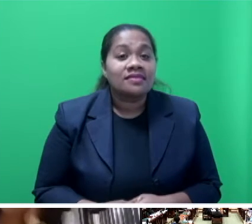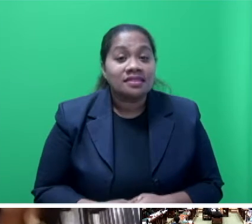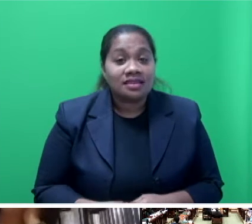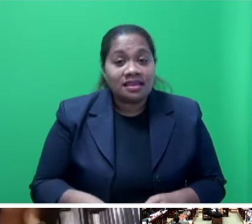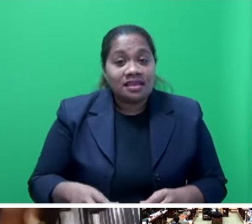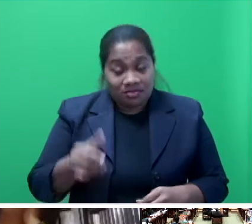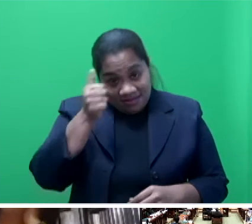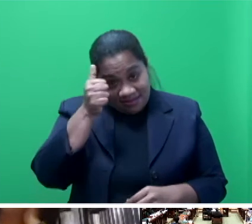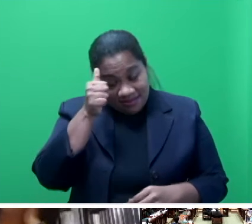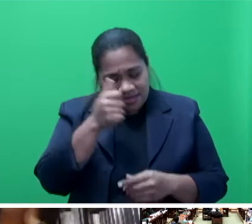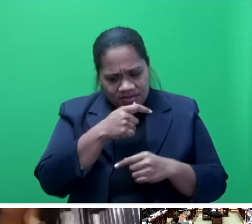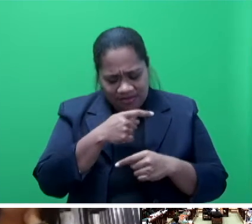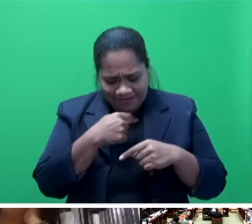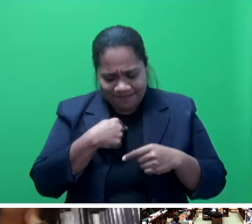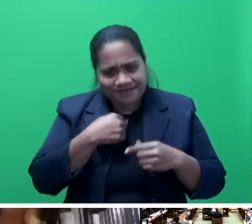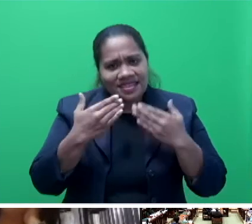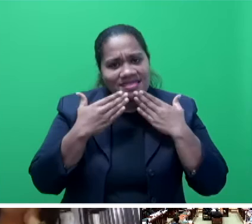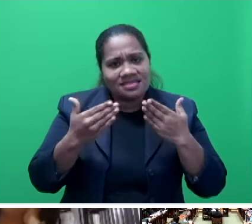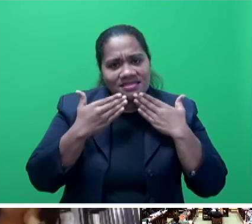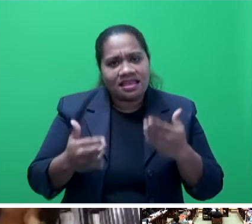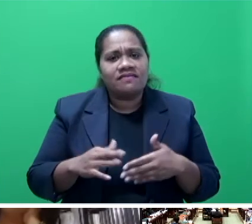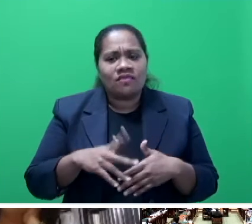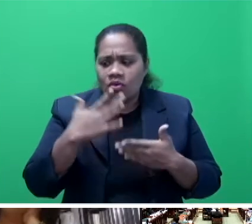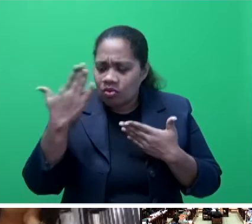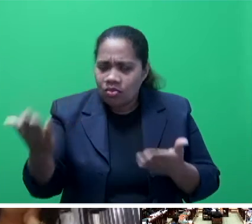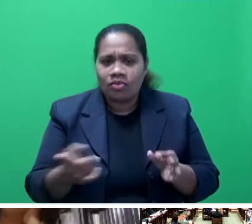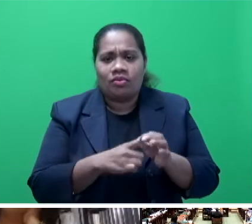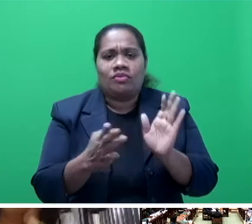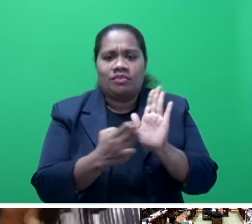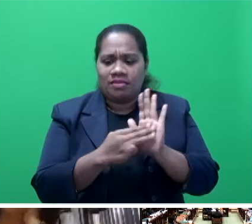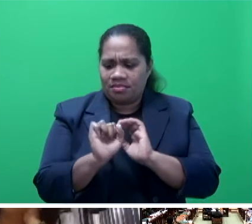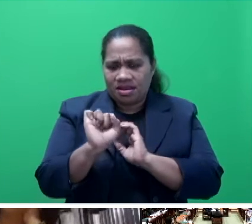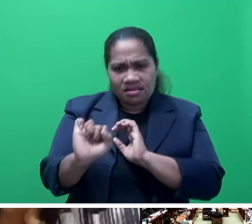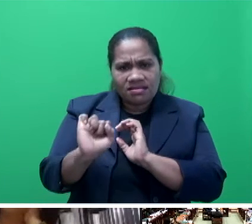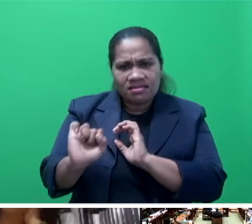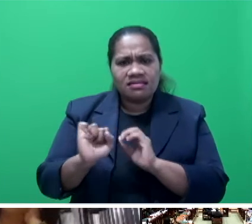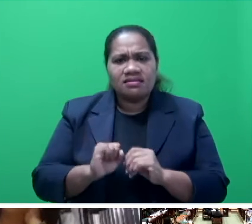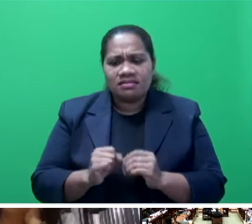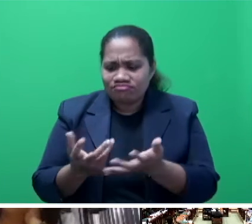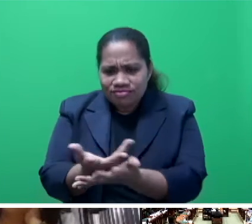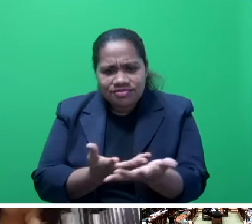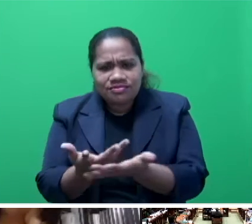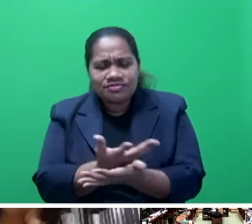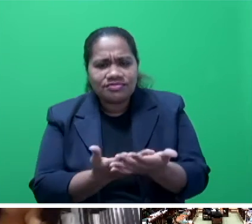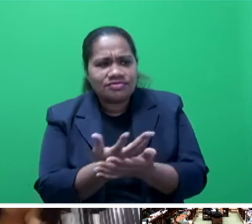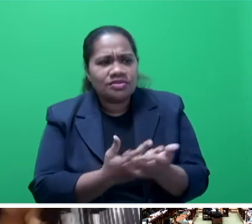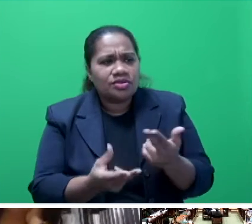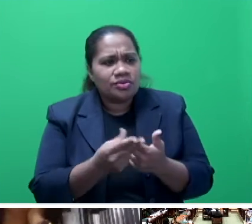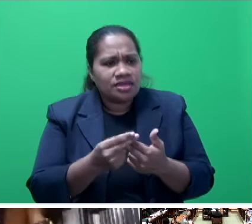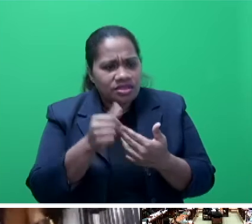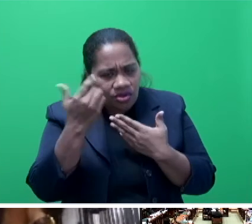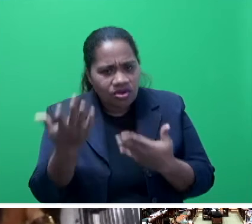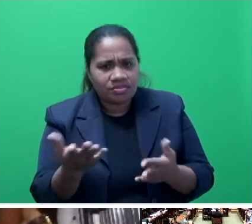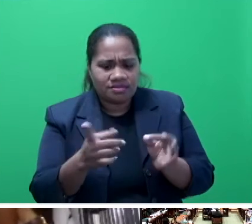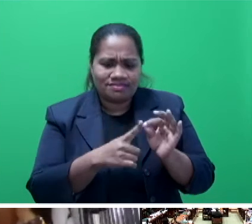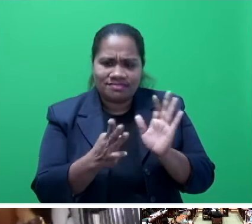thankful for the Honourable Prime Minister in his discussions with the Honourable Prime Minister of Australia, that